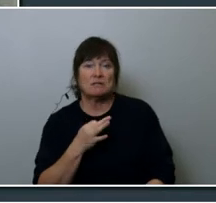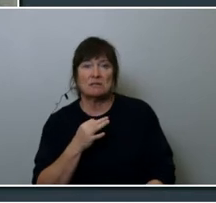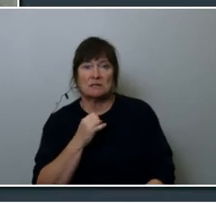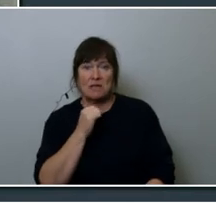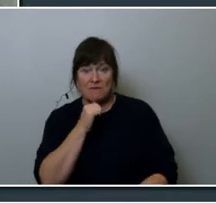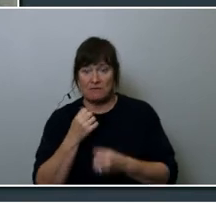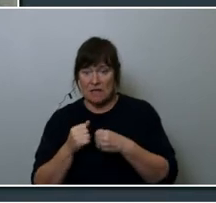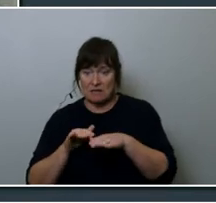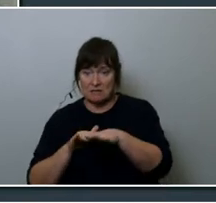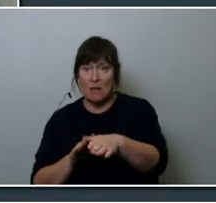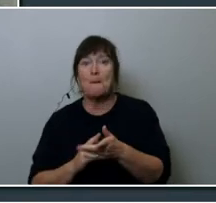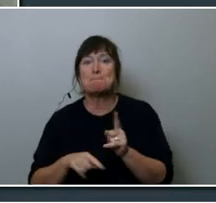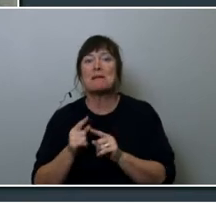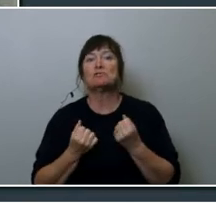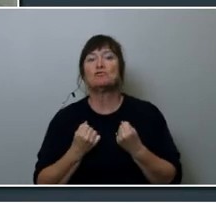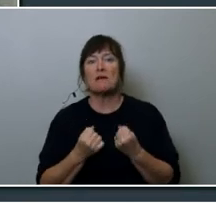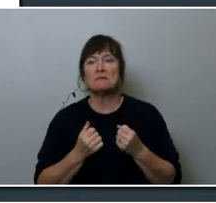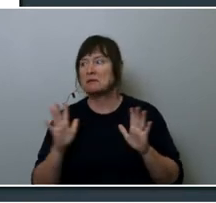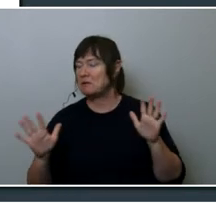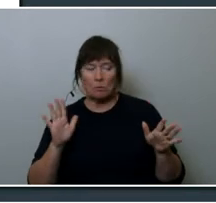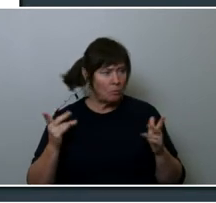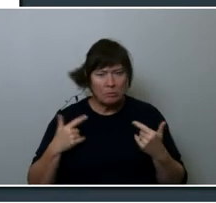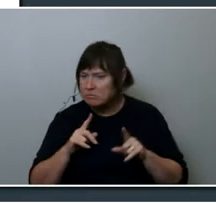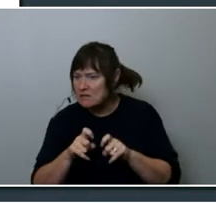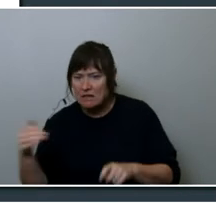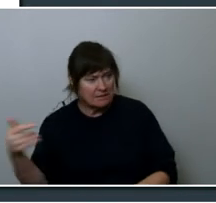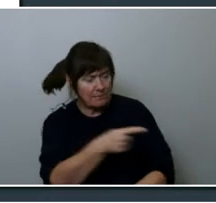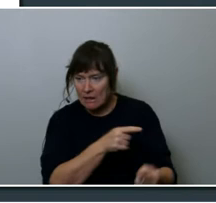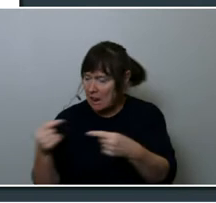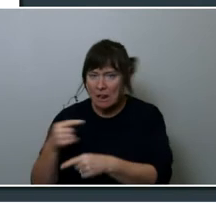that drivers don't have to worry about the cyclists.